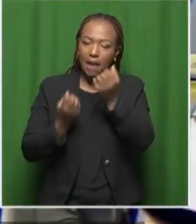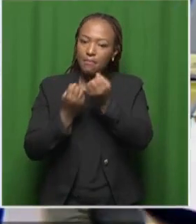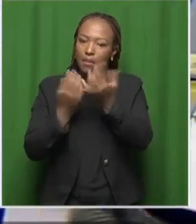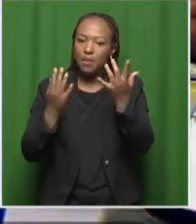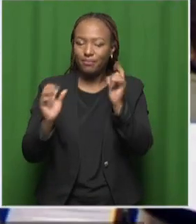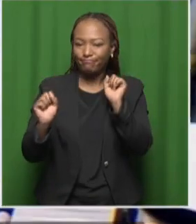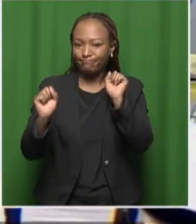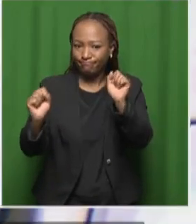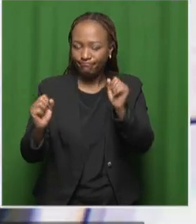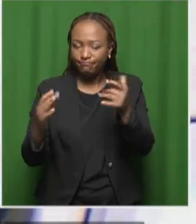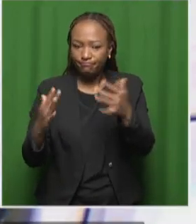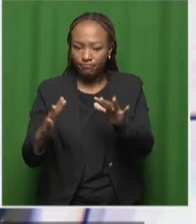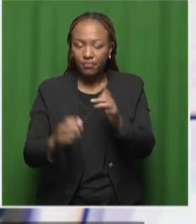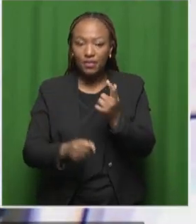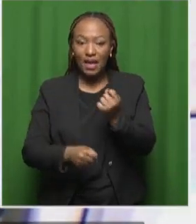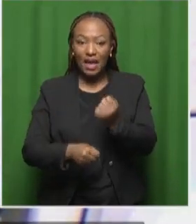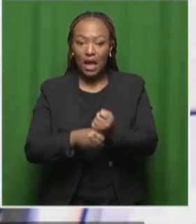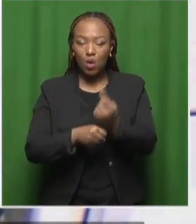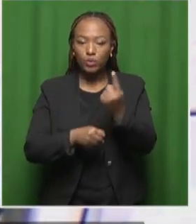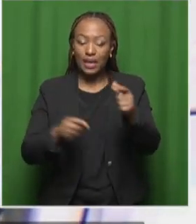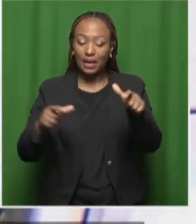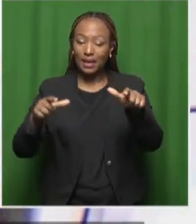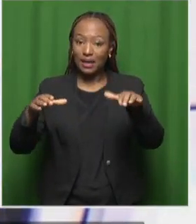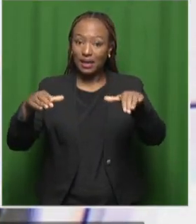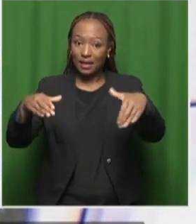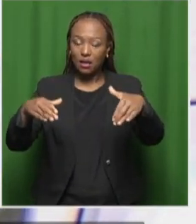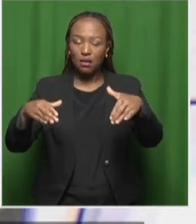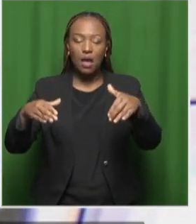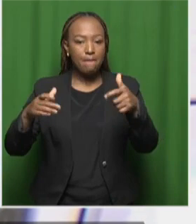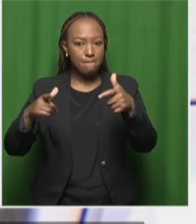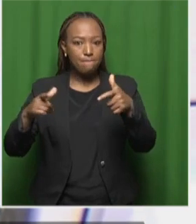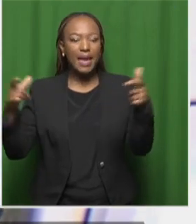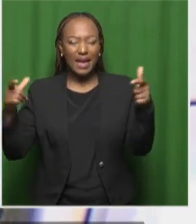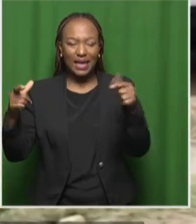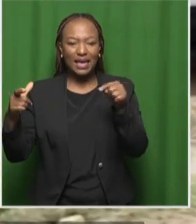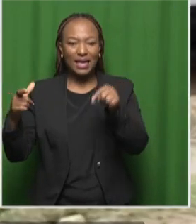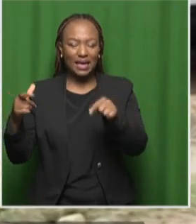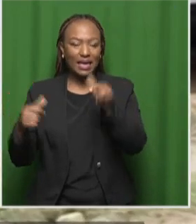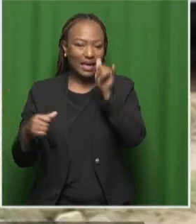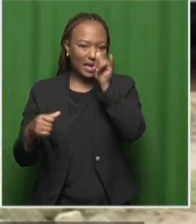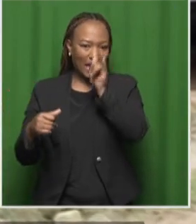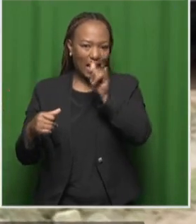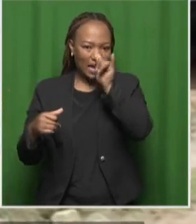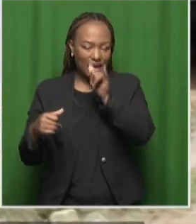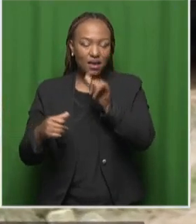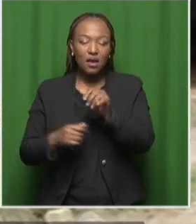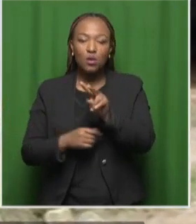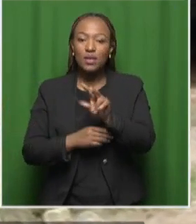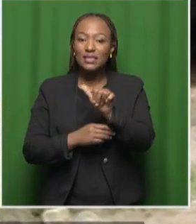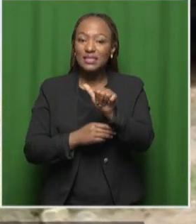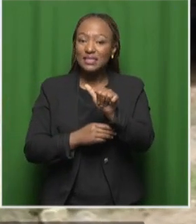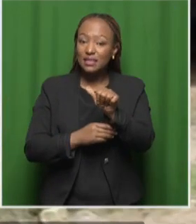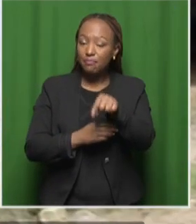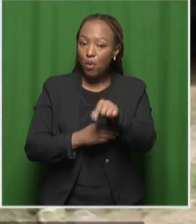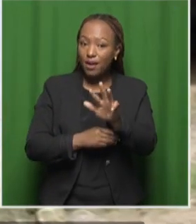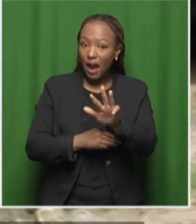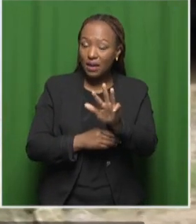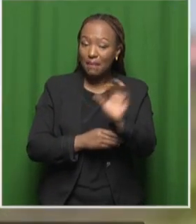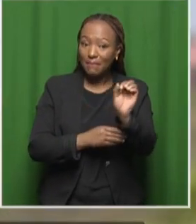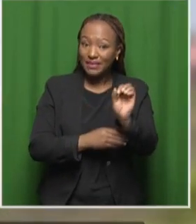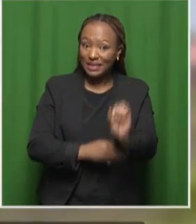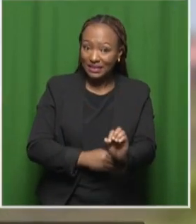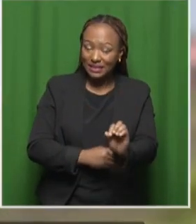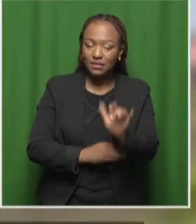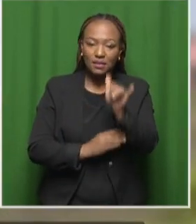Gauteng continues to be the biggest contributor to the national crime statistics, with 26.9% of the country's crime